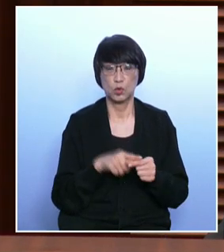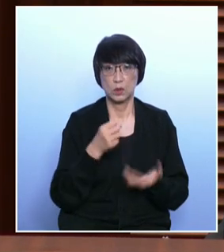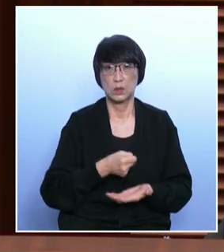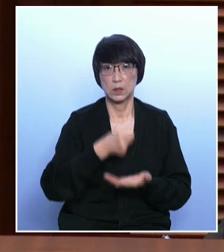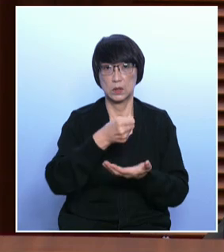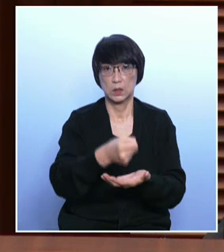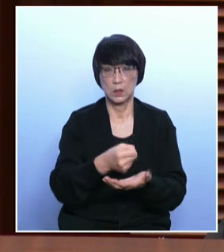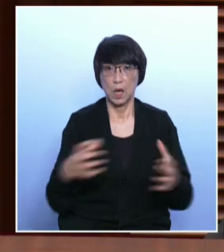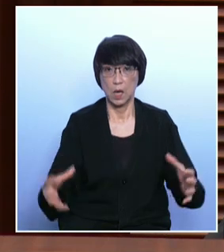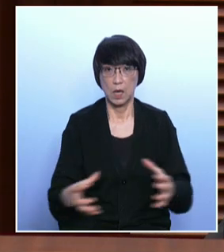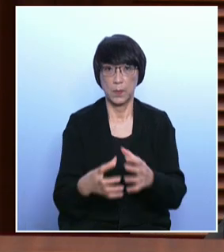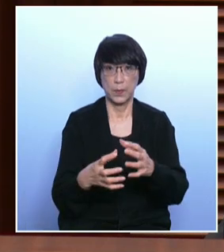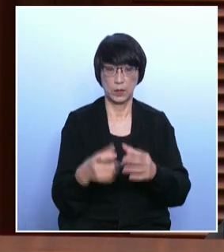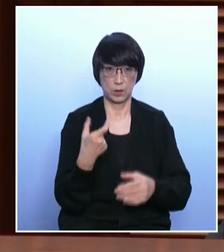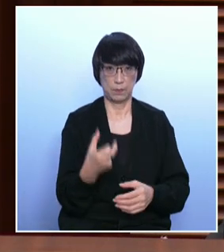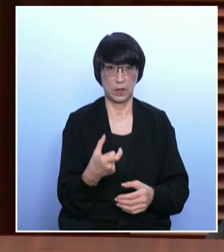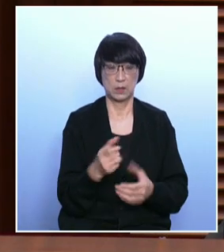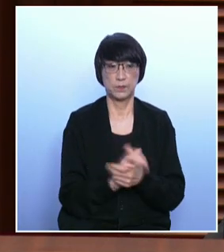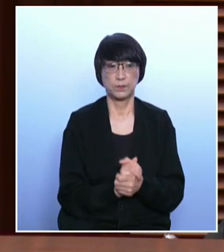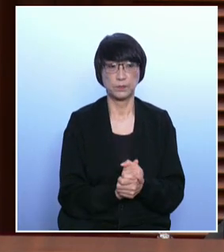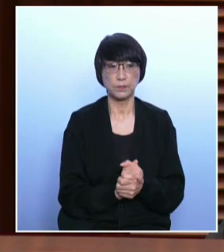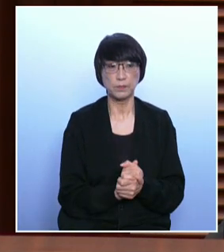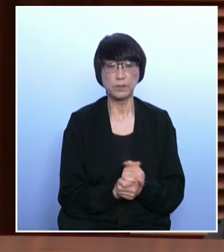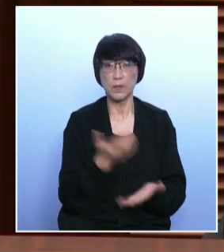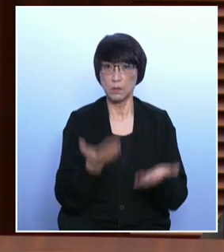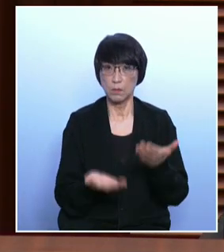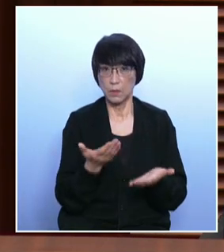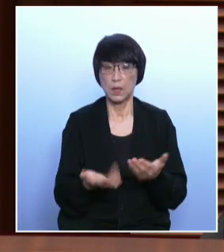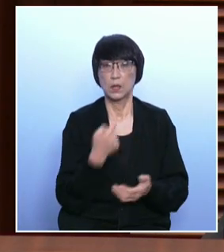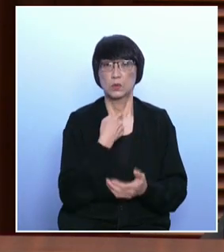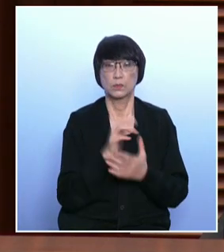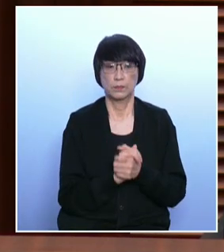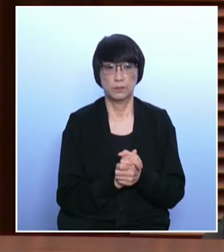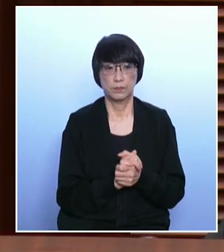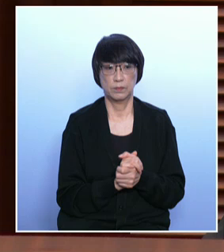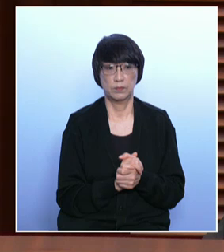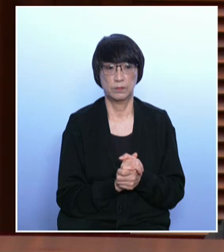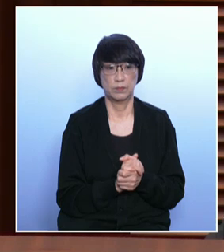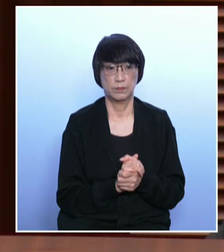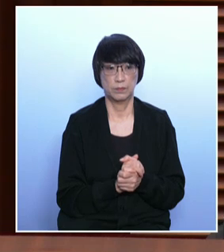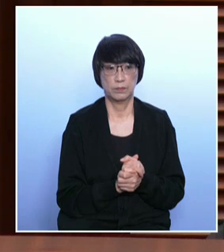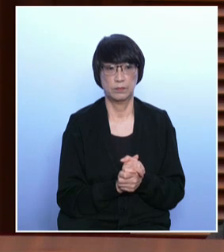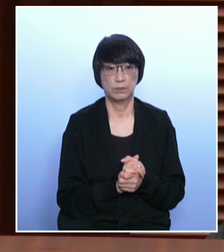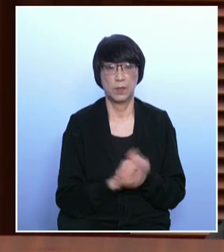We'll draw reference from the subsidy amount in relation to CM services.